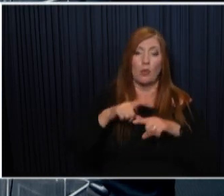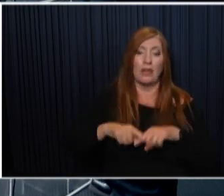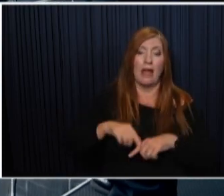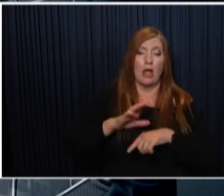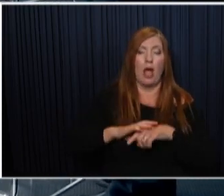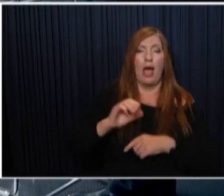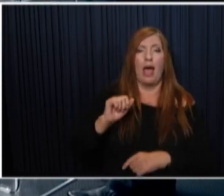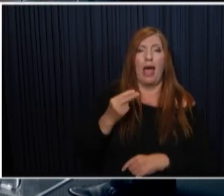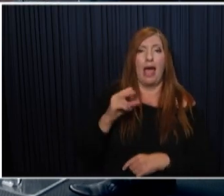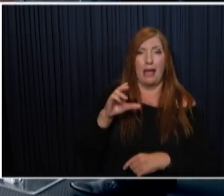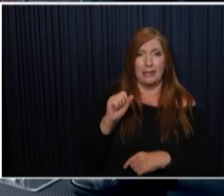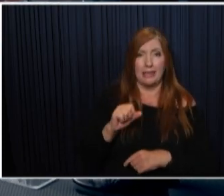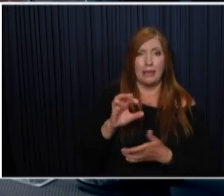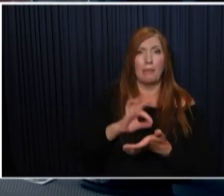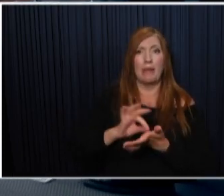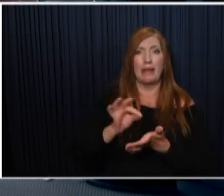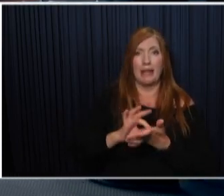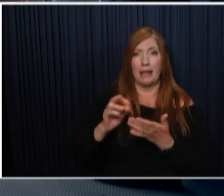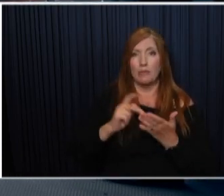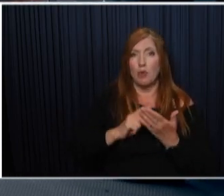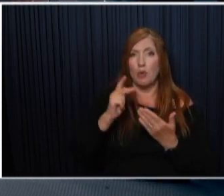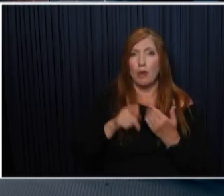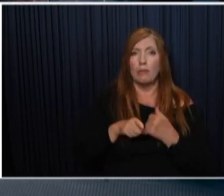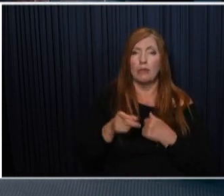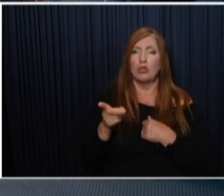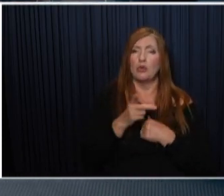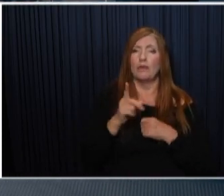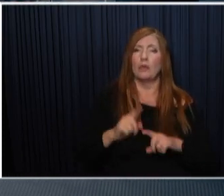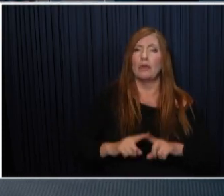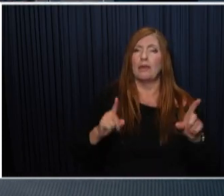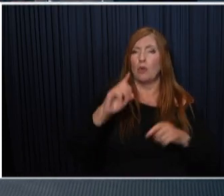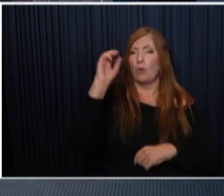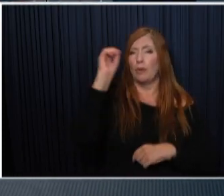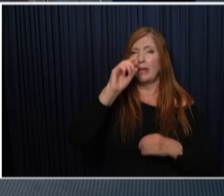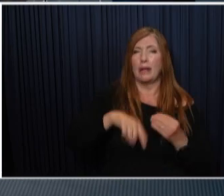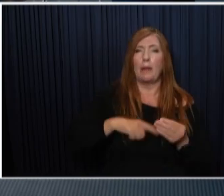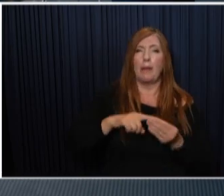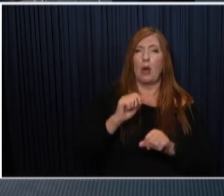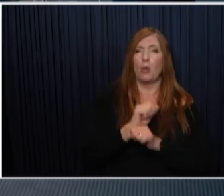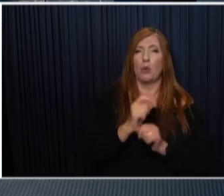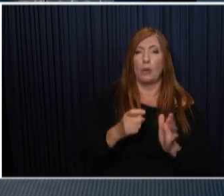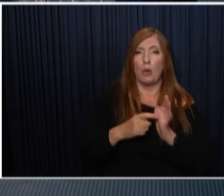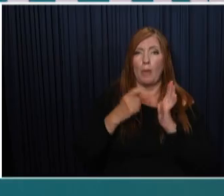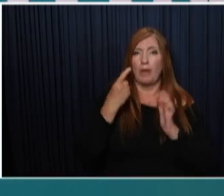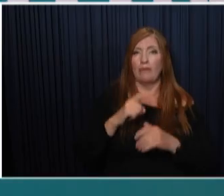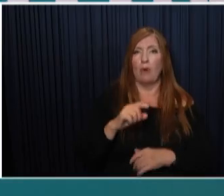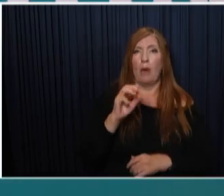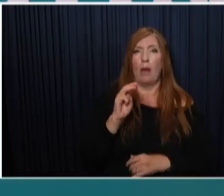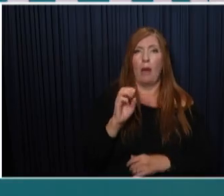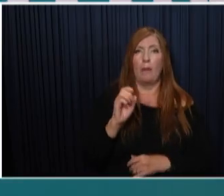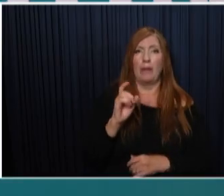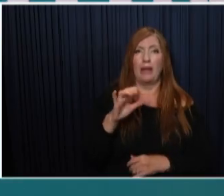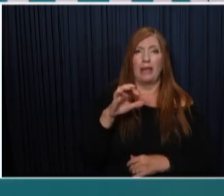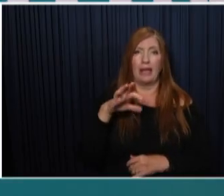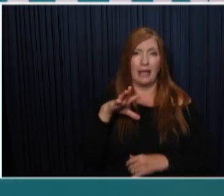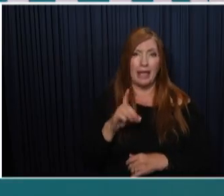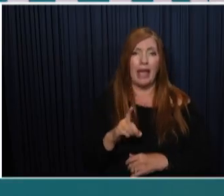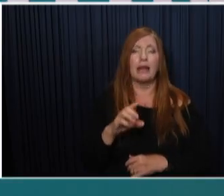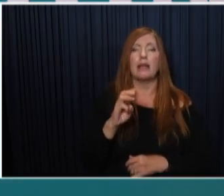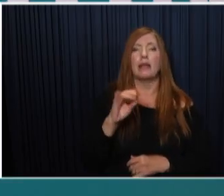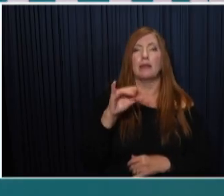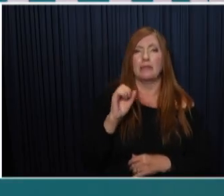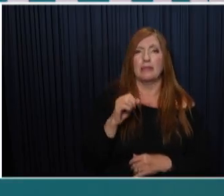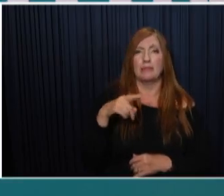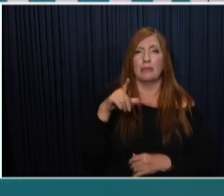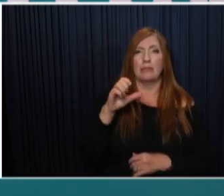program. You both differ on the Medicaid work requirement. And so, Ms. Placentia, if we could start with you, what